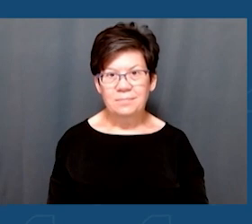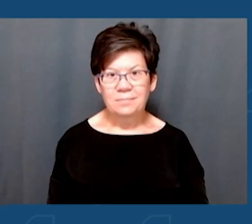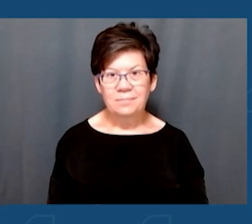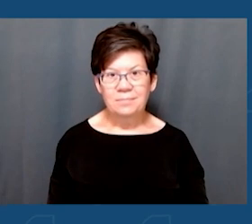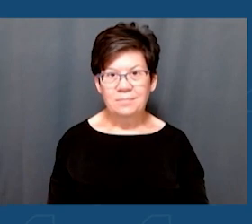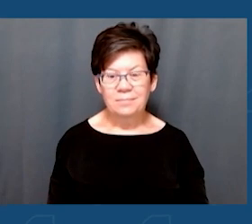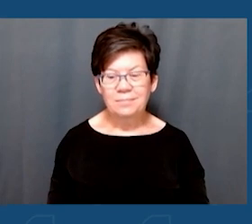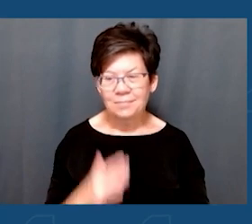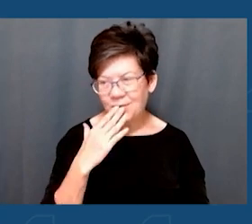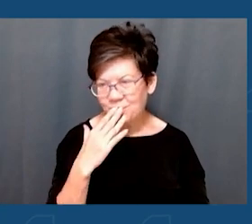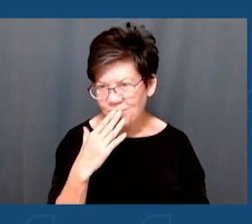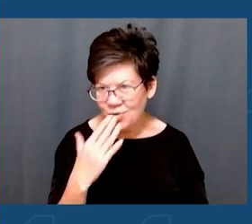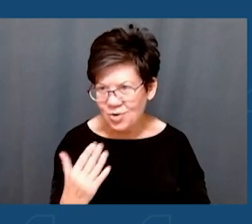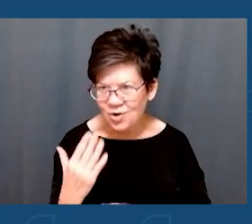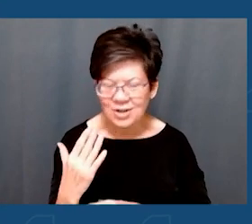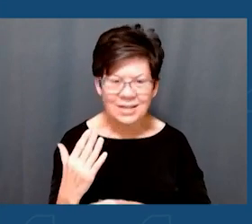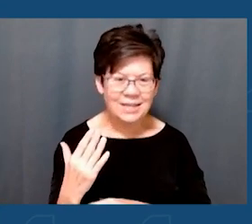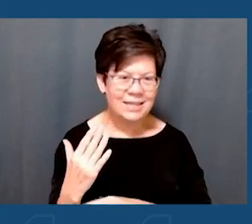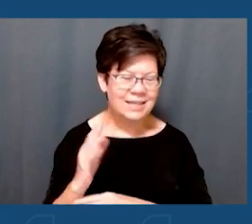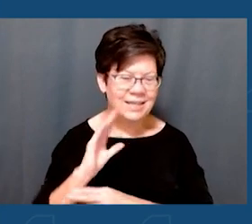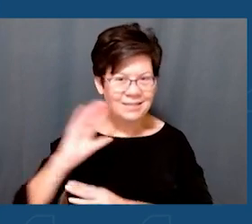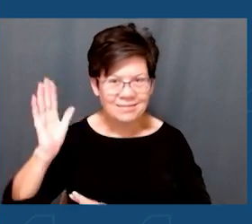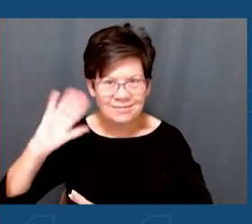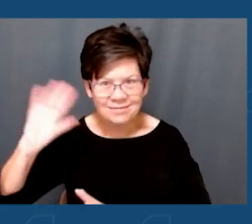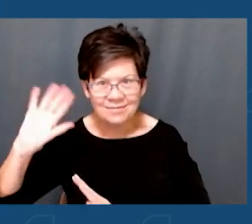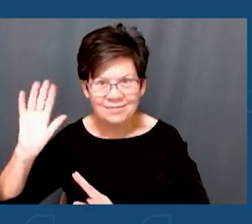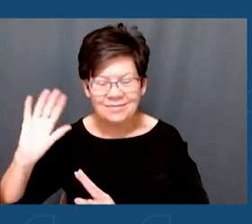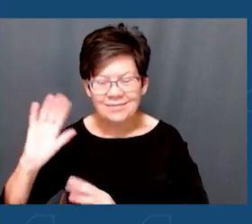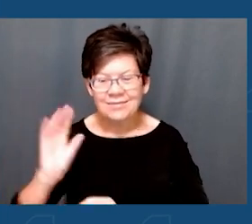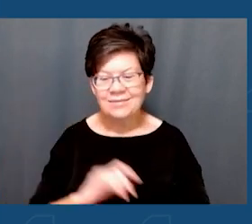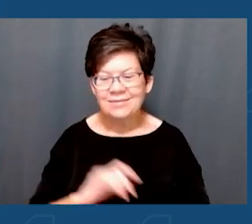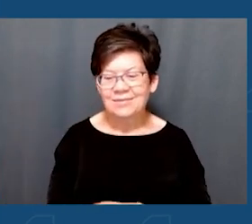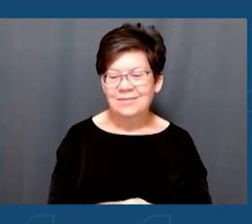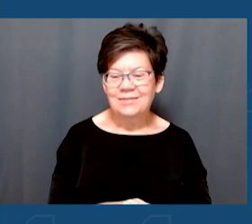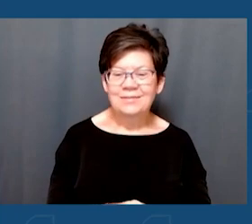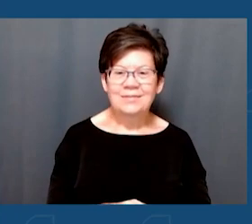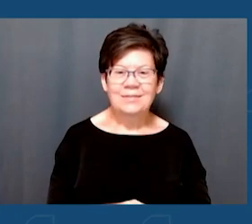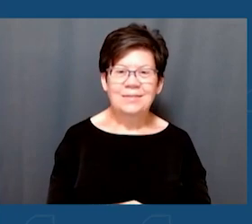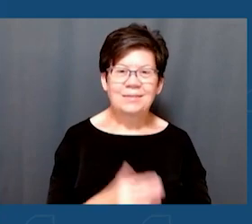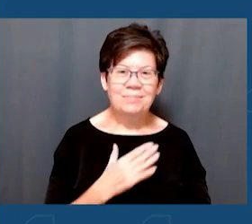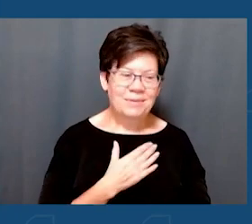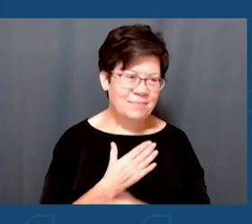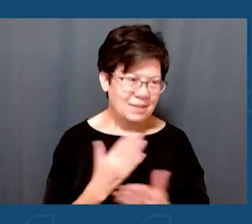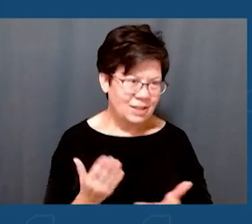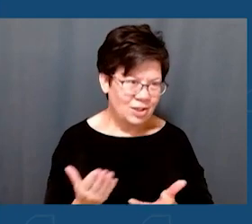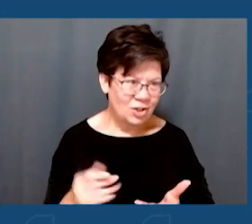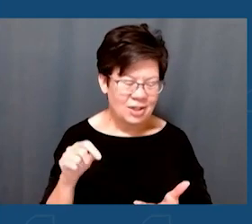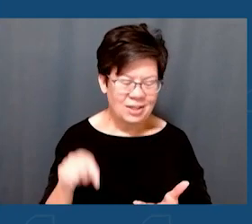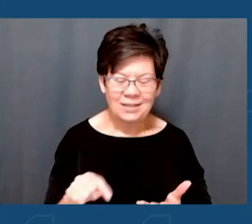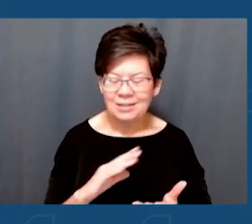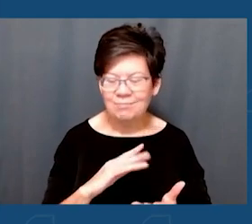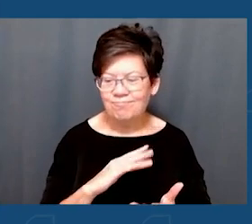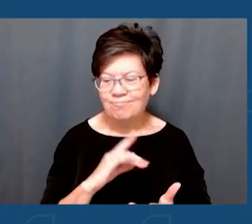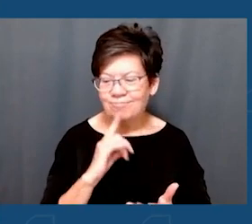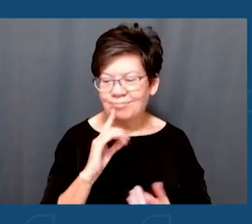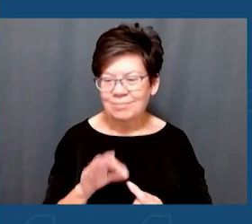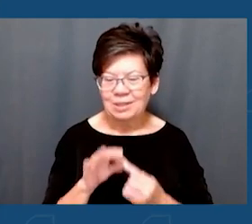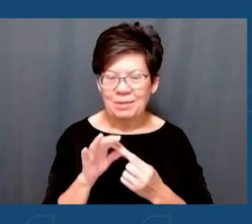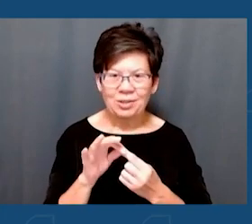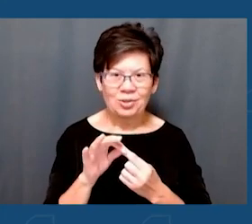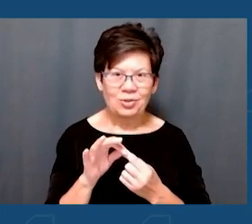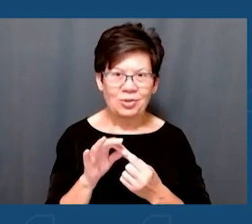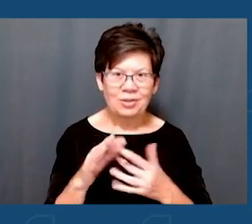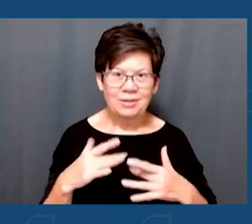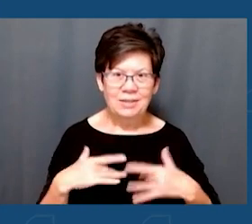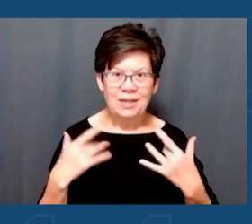Good morning, everyone. Buenos dias, familia. It's great to be here with you on this really, truly special occasion. And I say